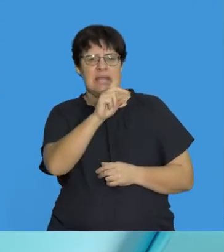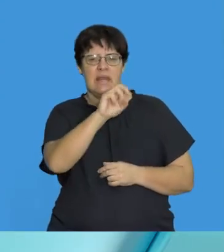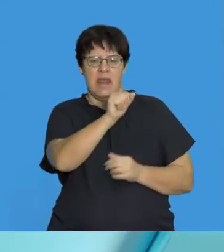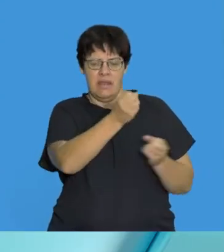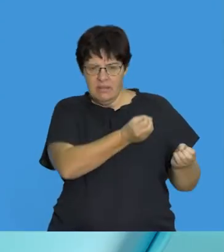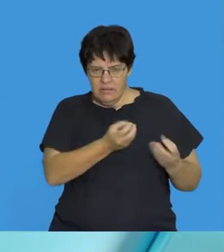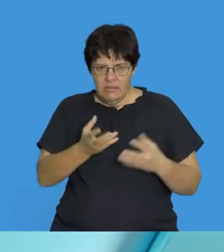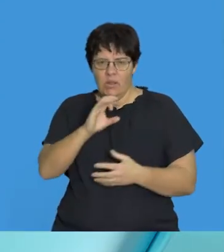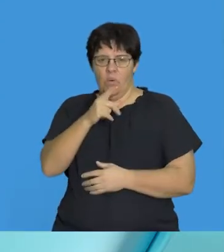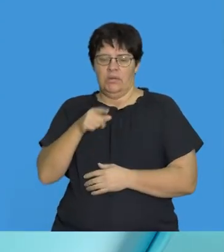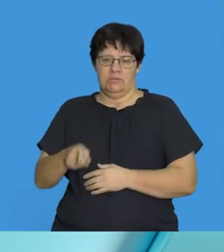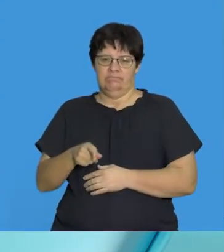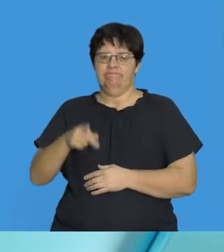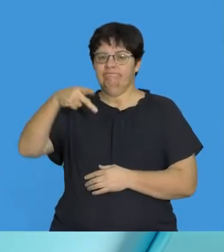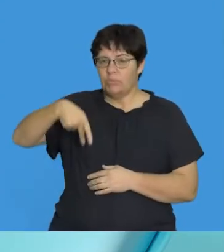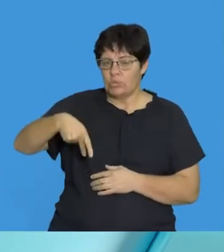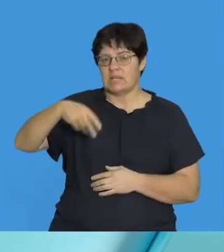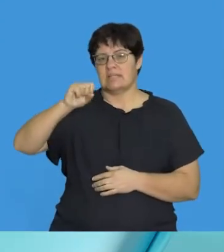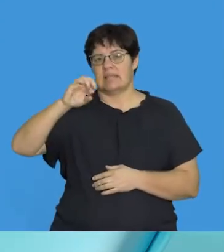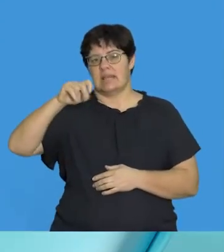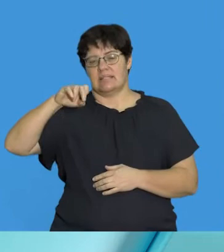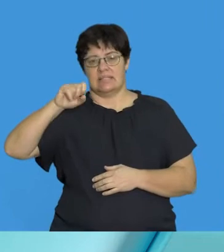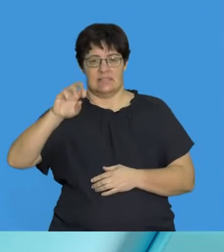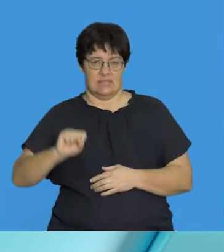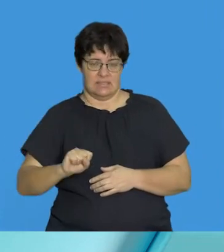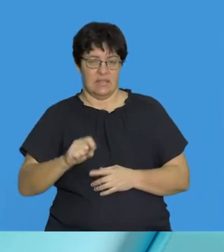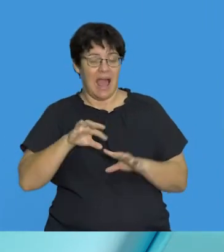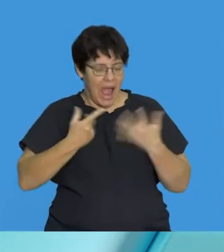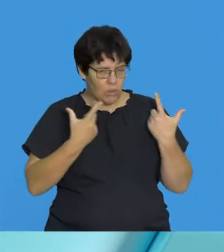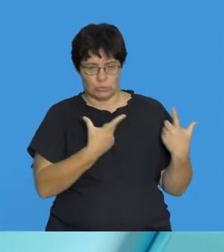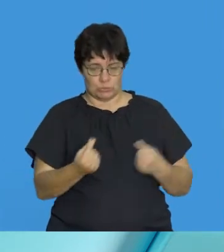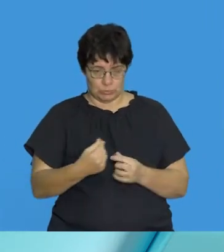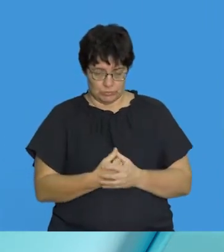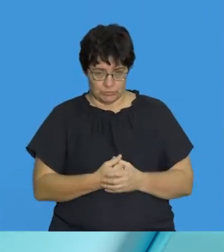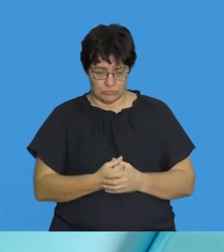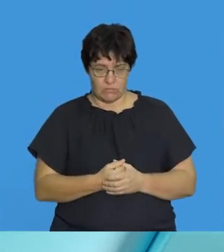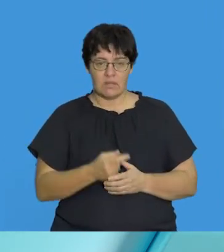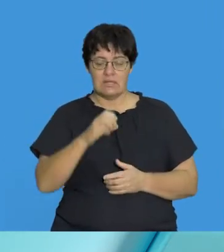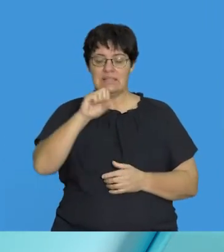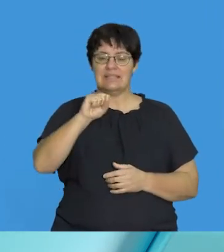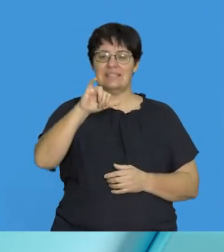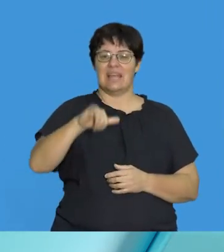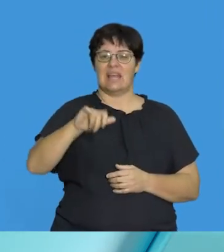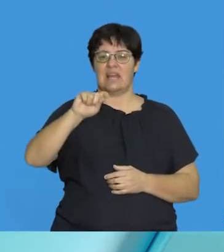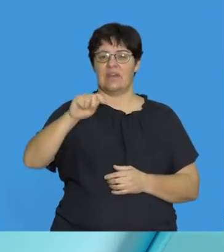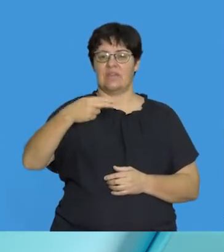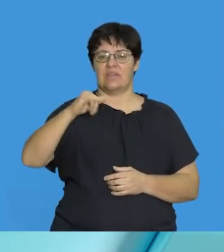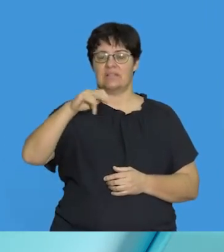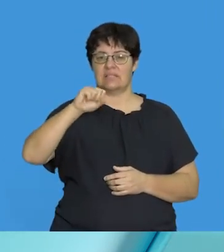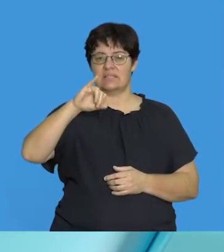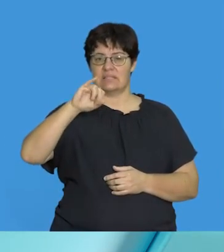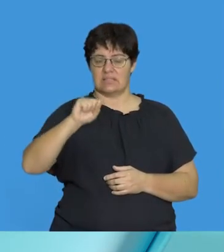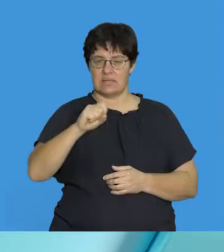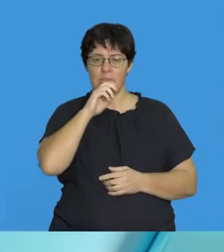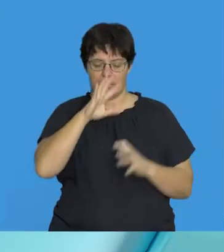protein synthesis and how that protein is synthesized. So essentially, the term synthesis refers to putting